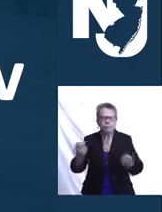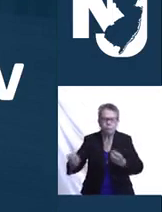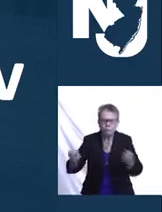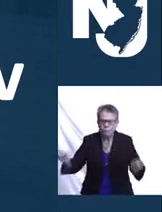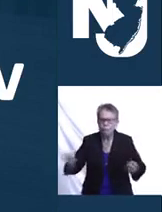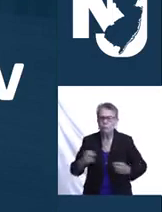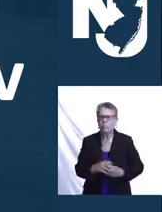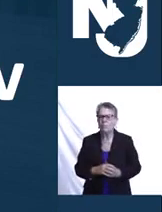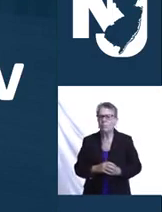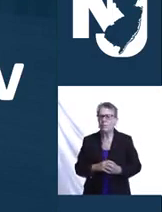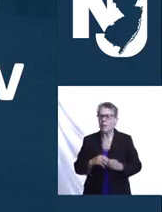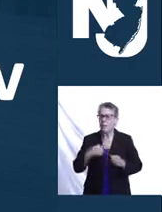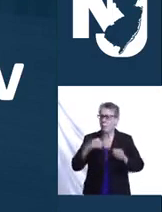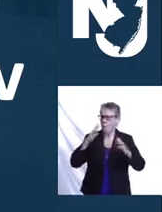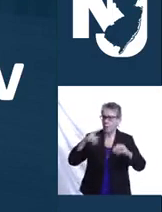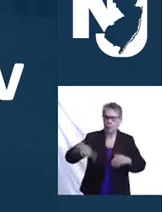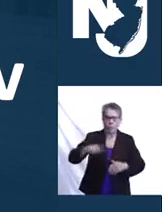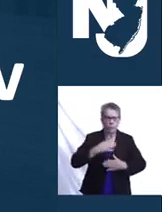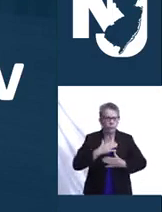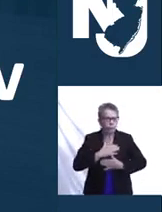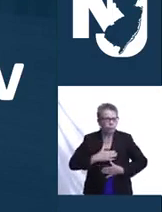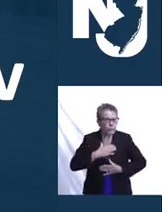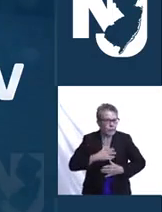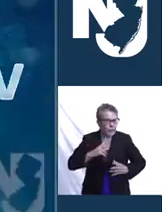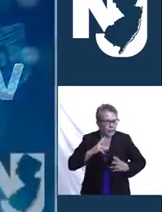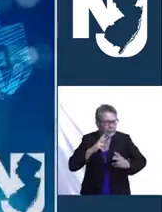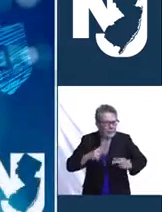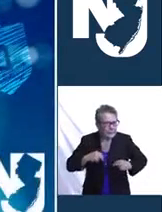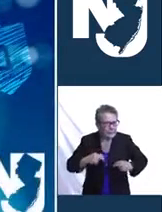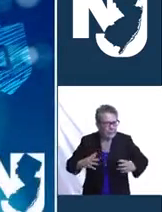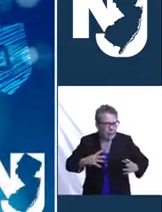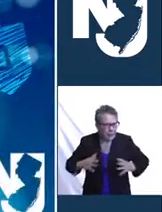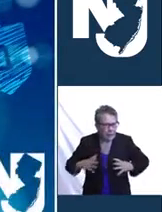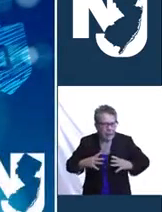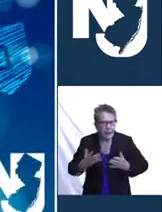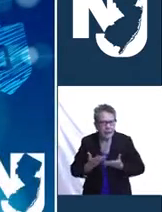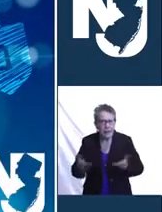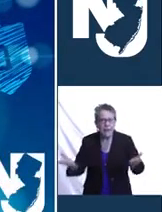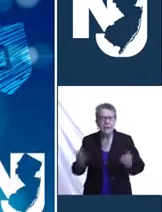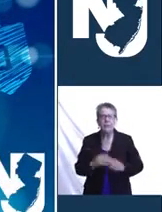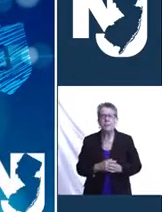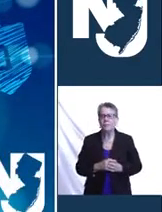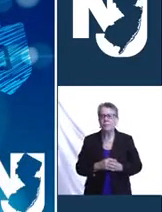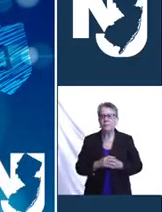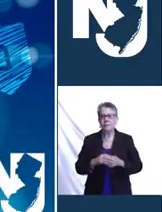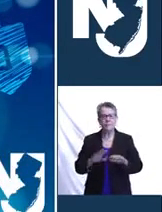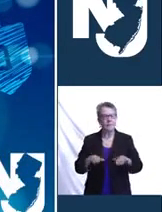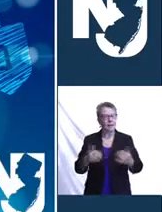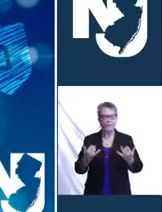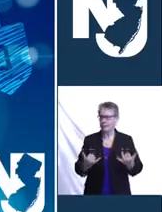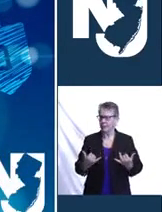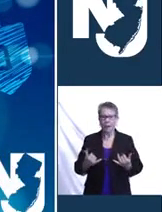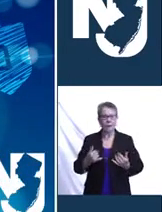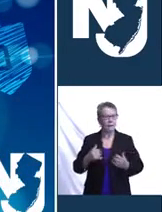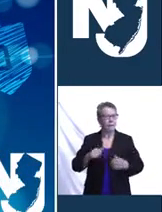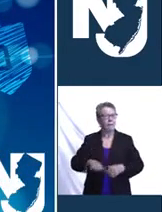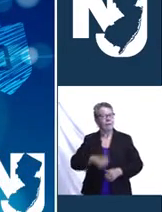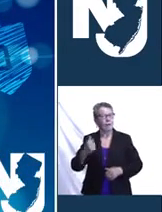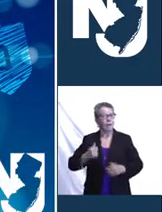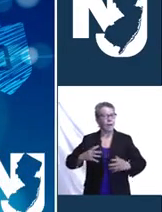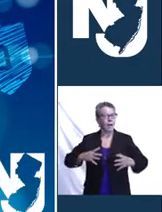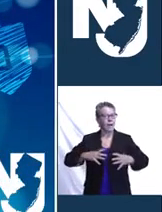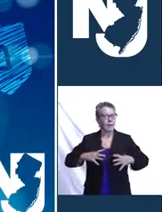Good to be back with you. First and foremost, let's turn to another holiday. I want to wish everybody across